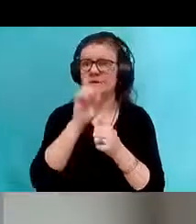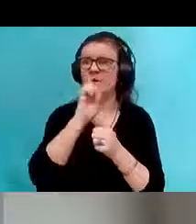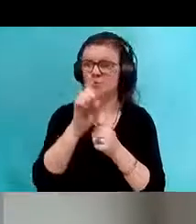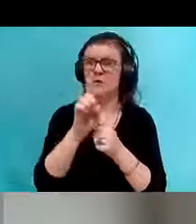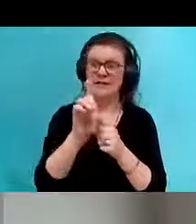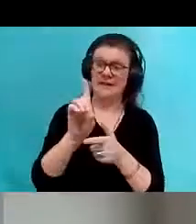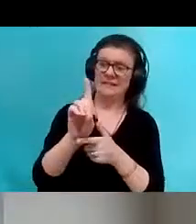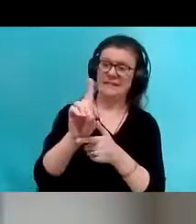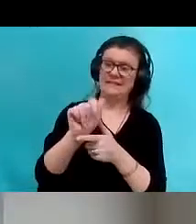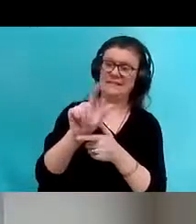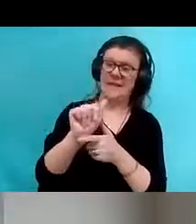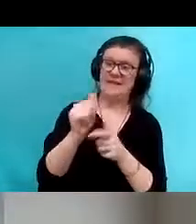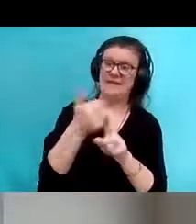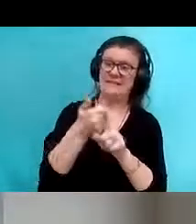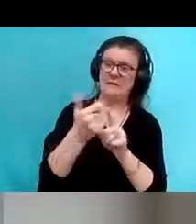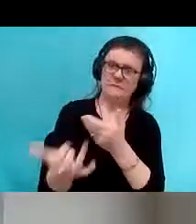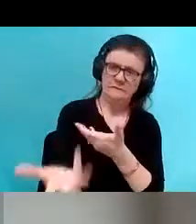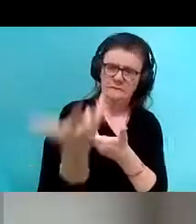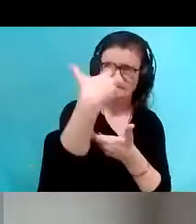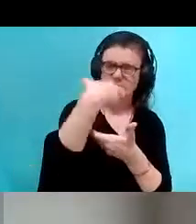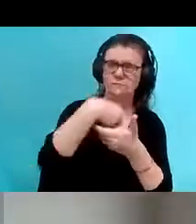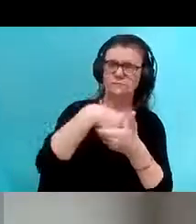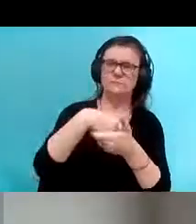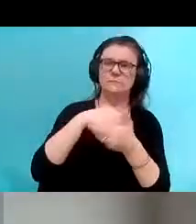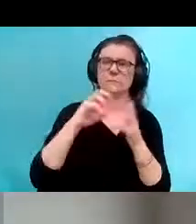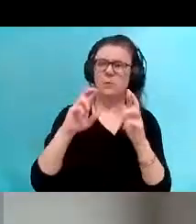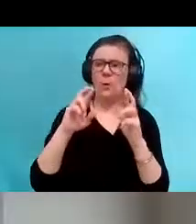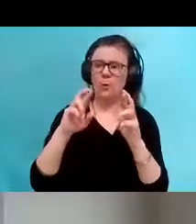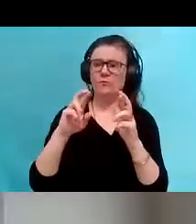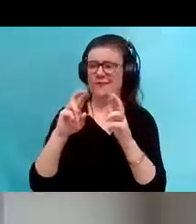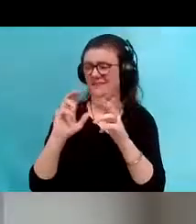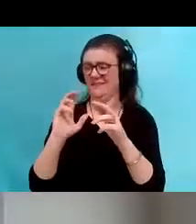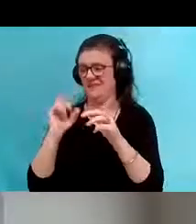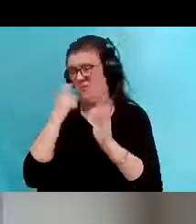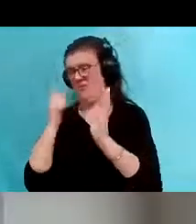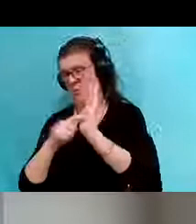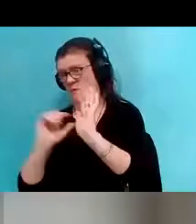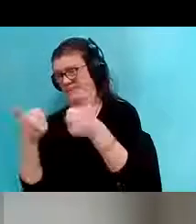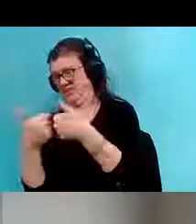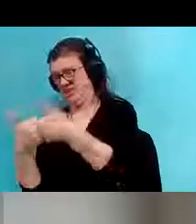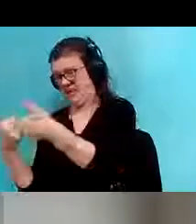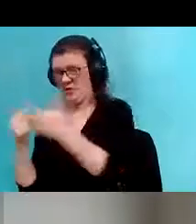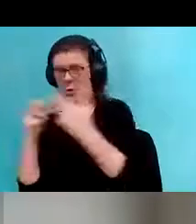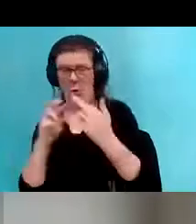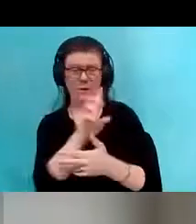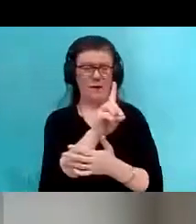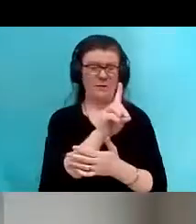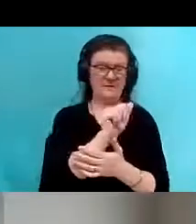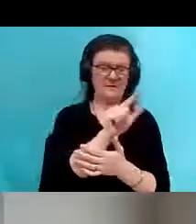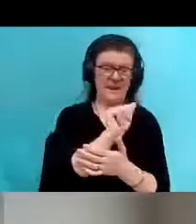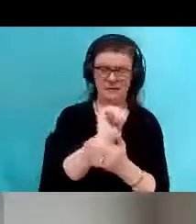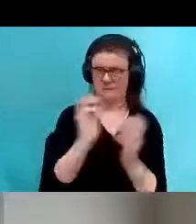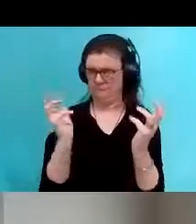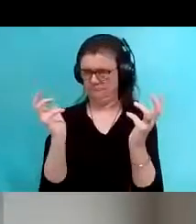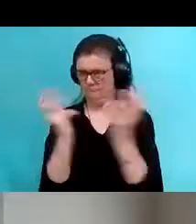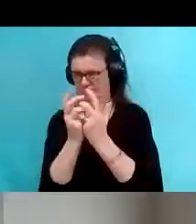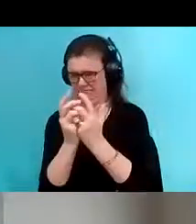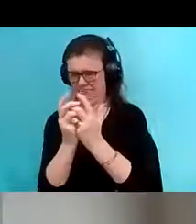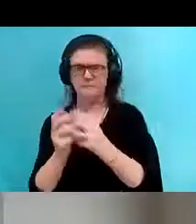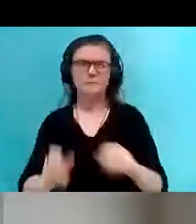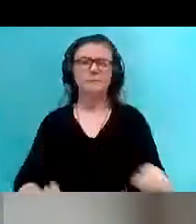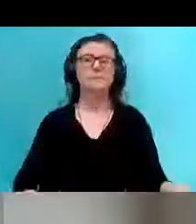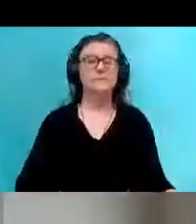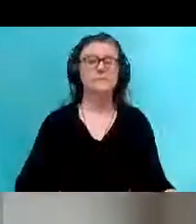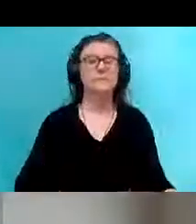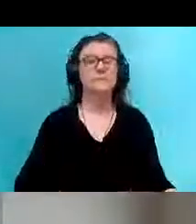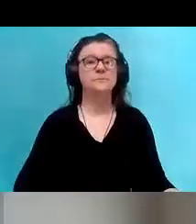of the program in order to address some of the challenges we know about, when it comes to gender statistics.